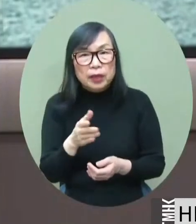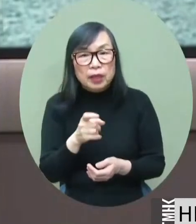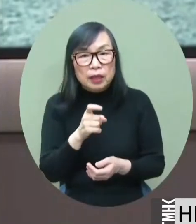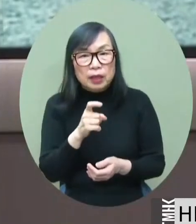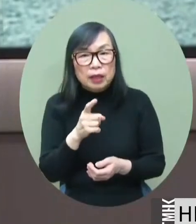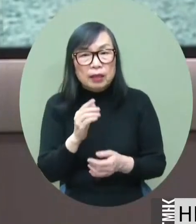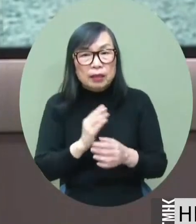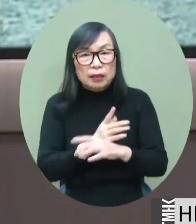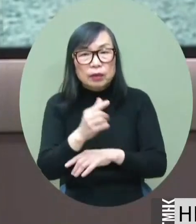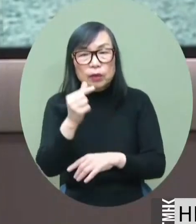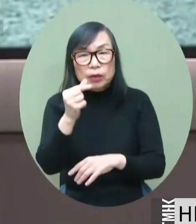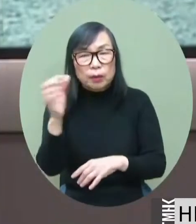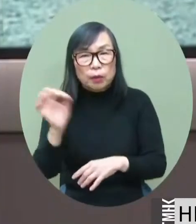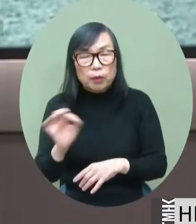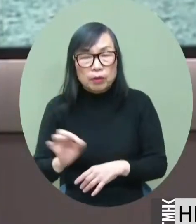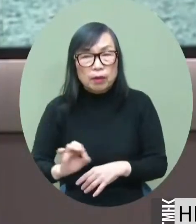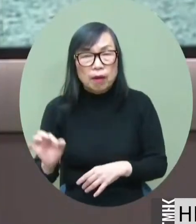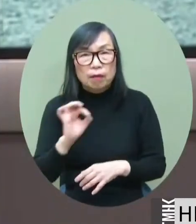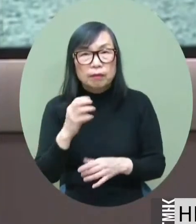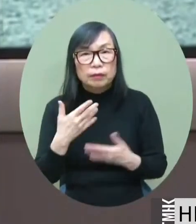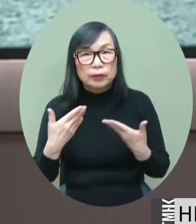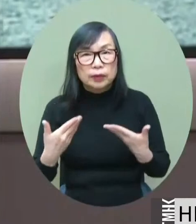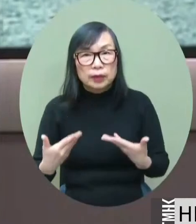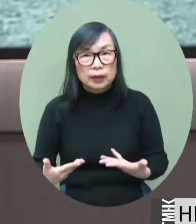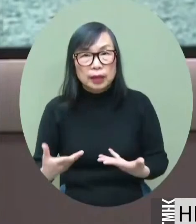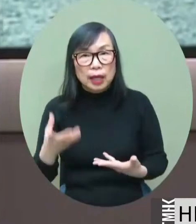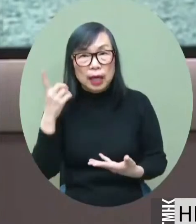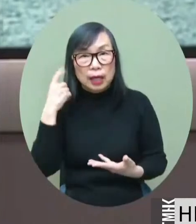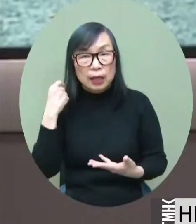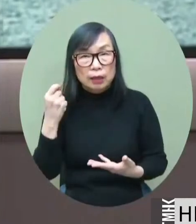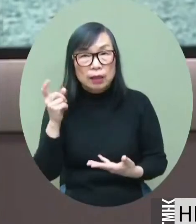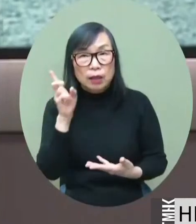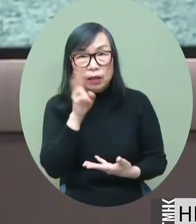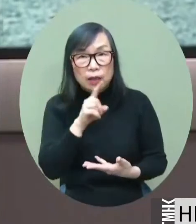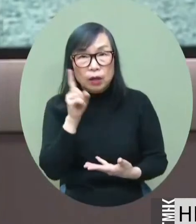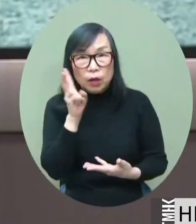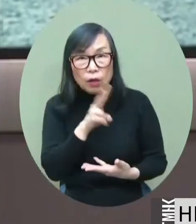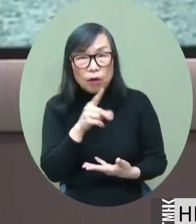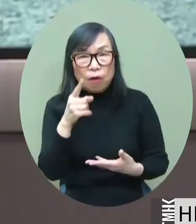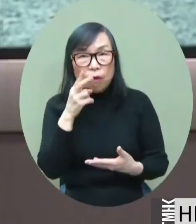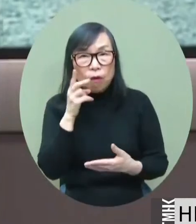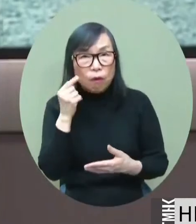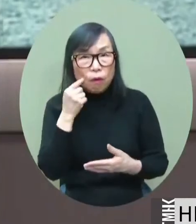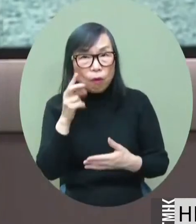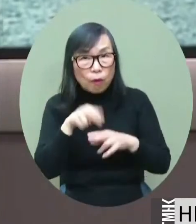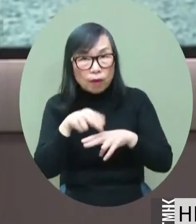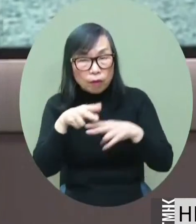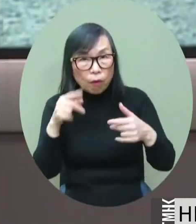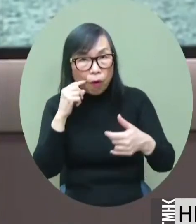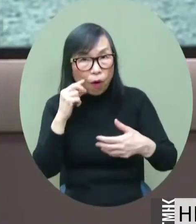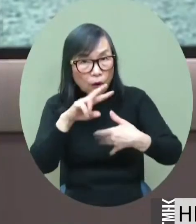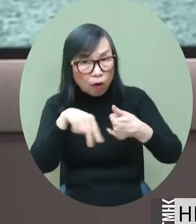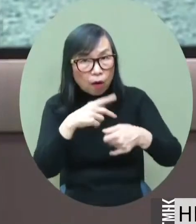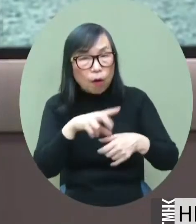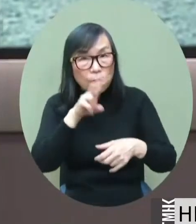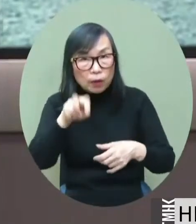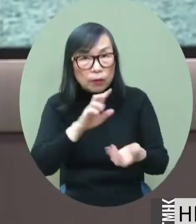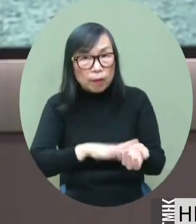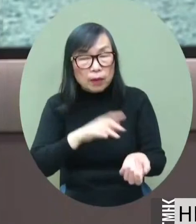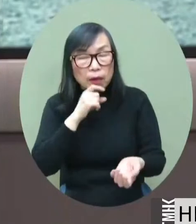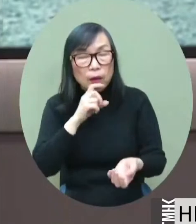ago, the figure was over 10%, and in the past week or so, positive